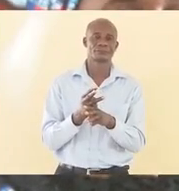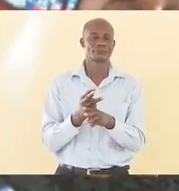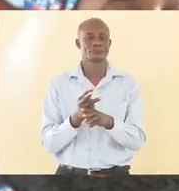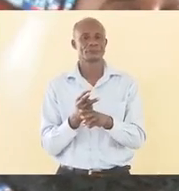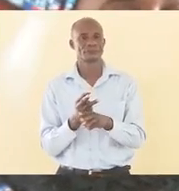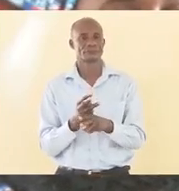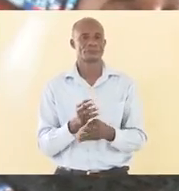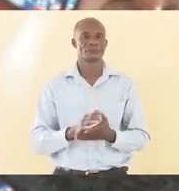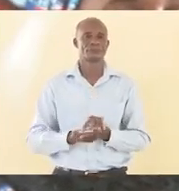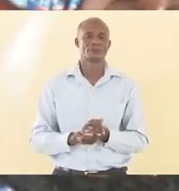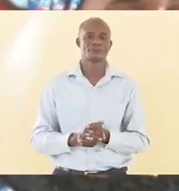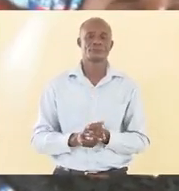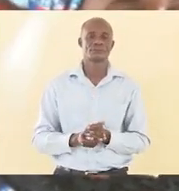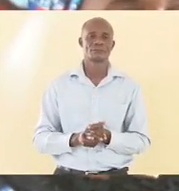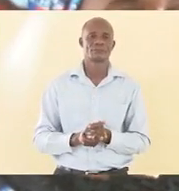Okay.